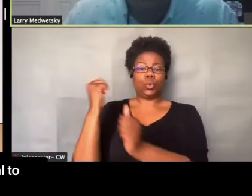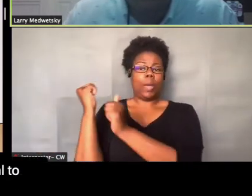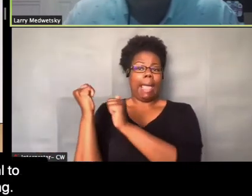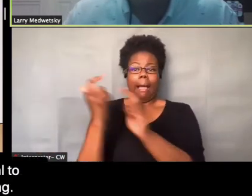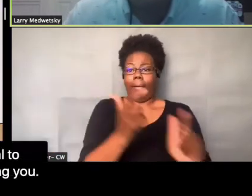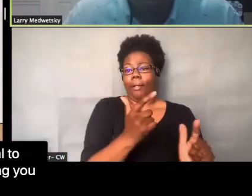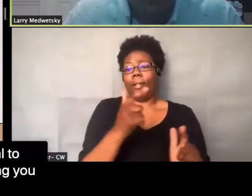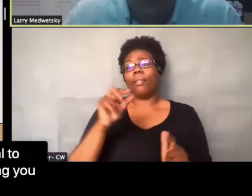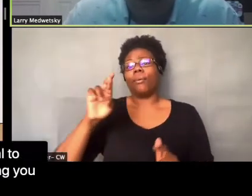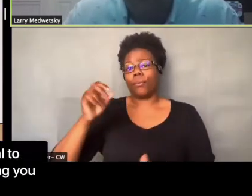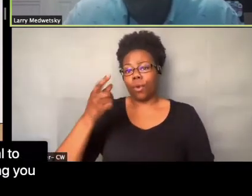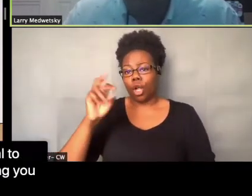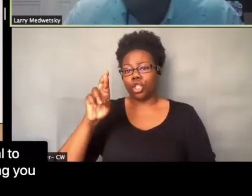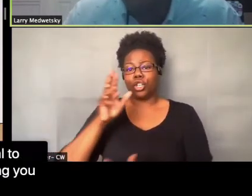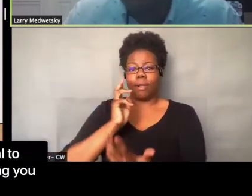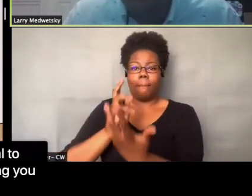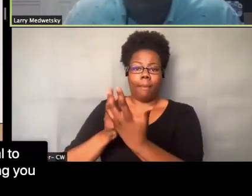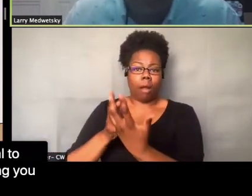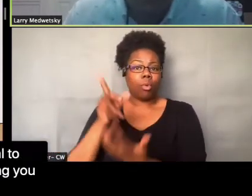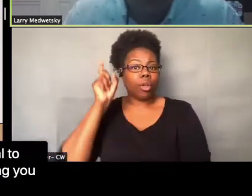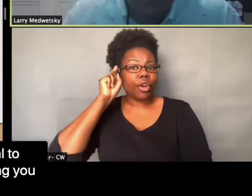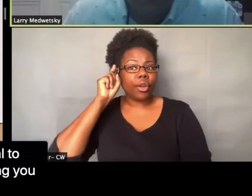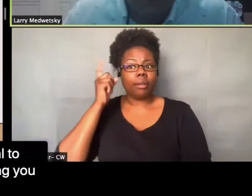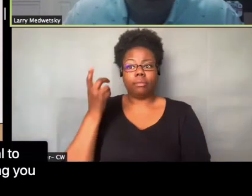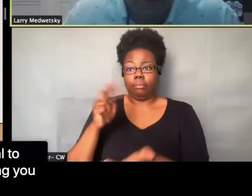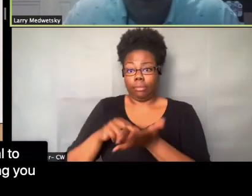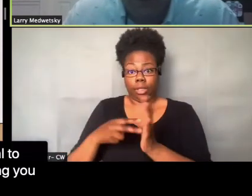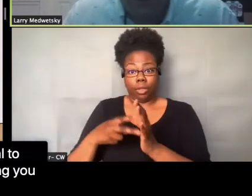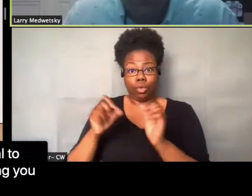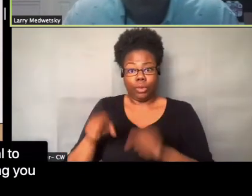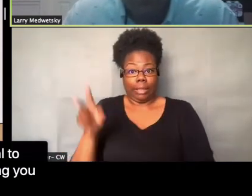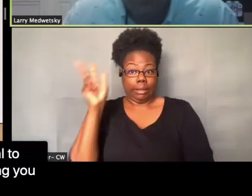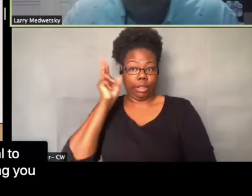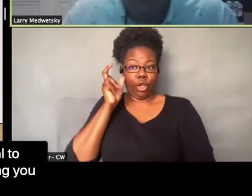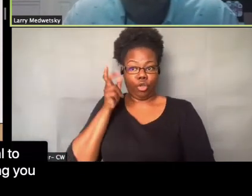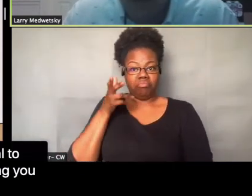allowing you to hear the cell phone or others that way.